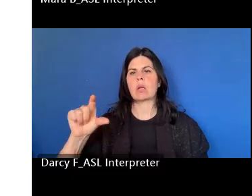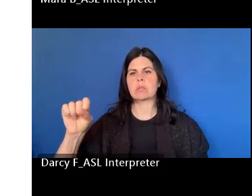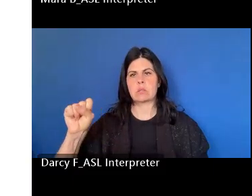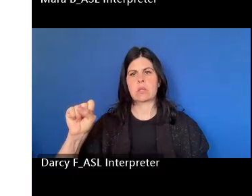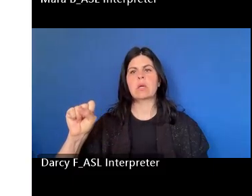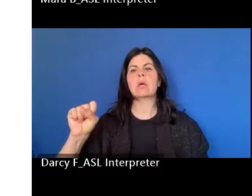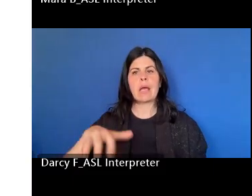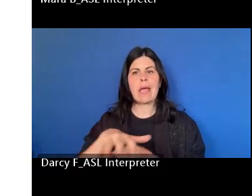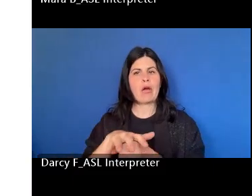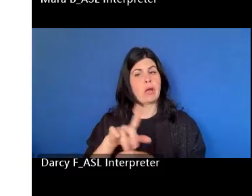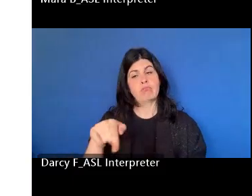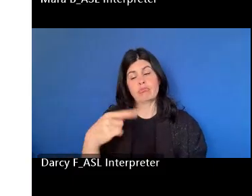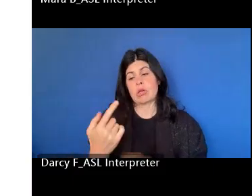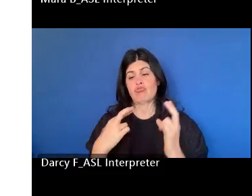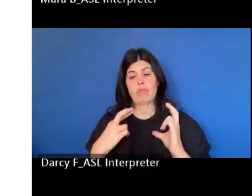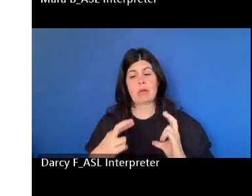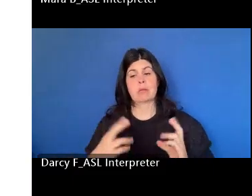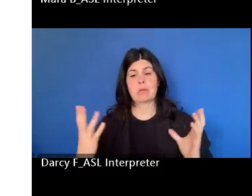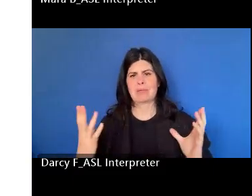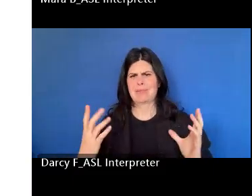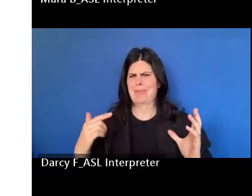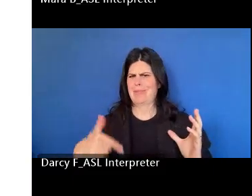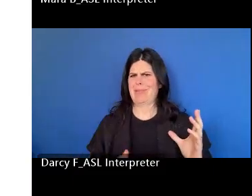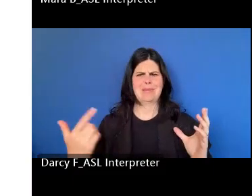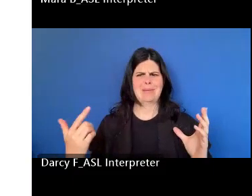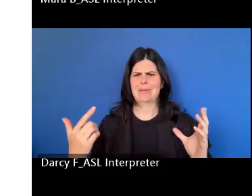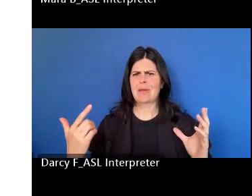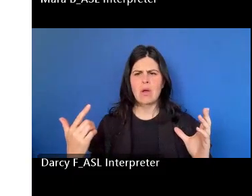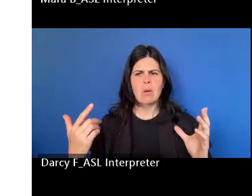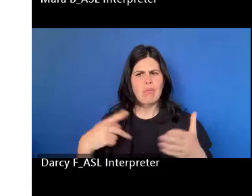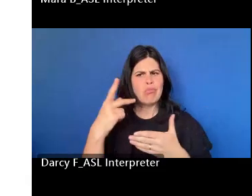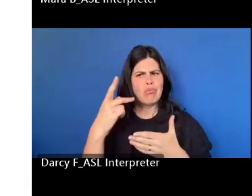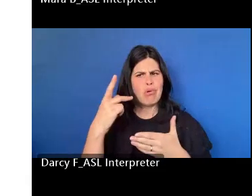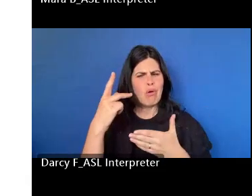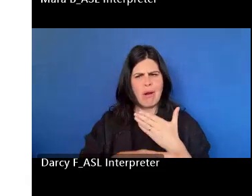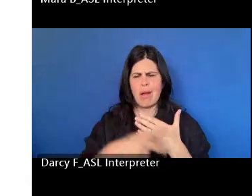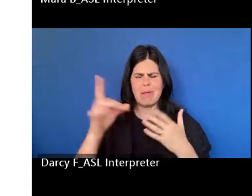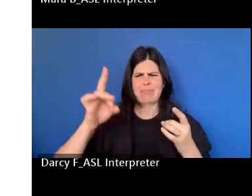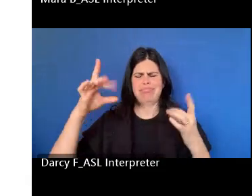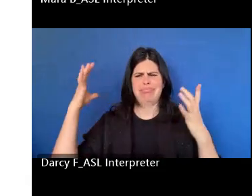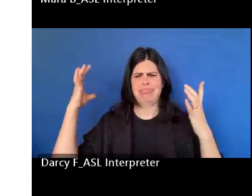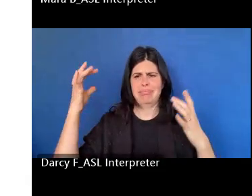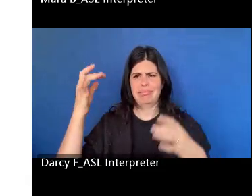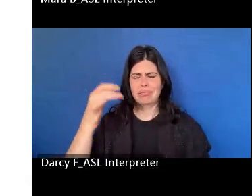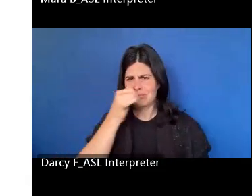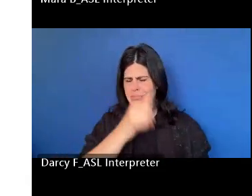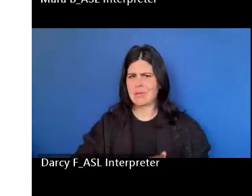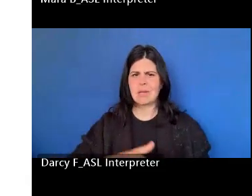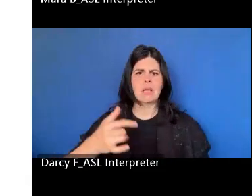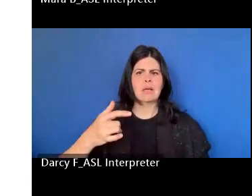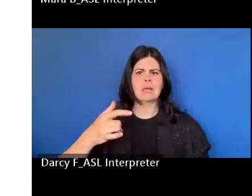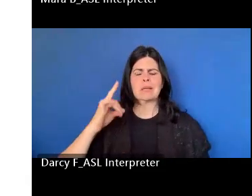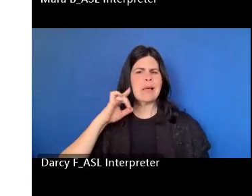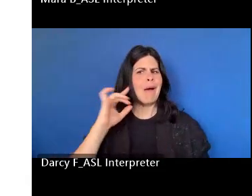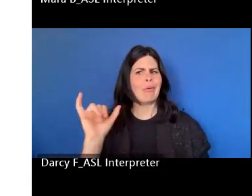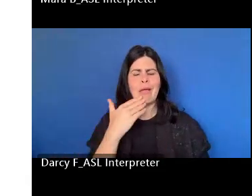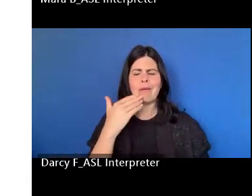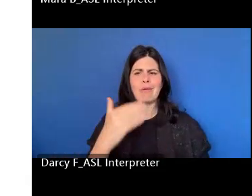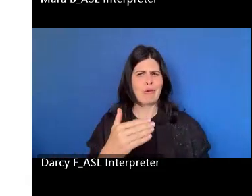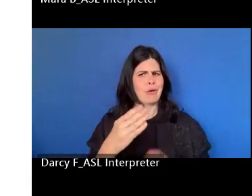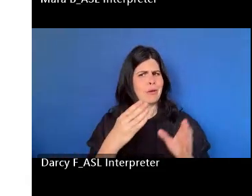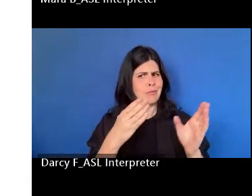this program is insidious, to say the least. It sounds like good intentions, trying to help